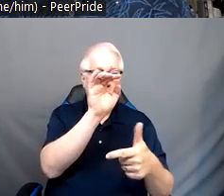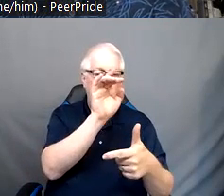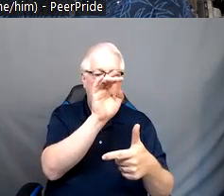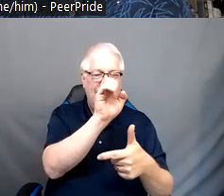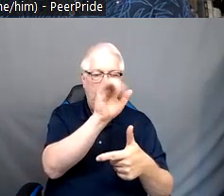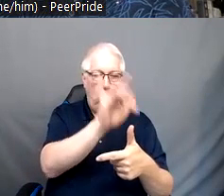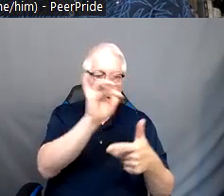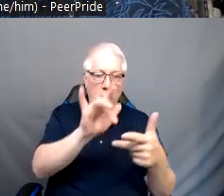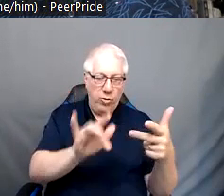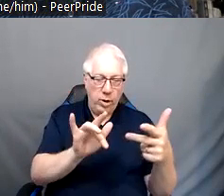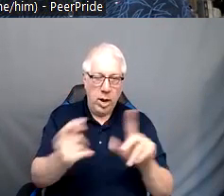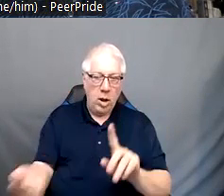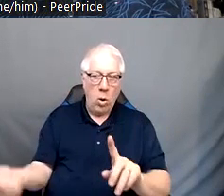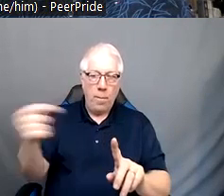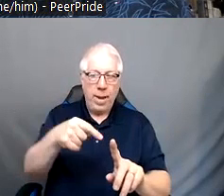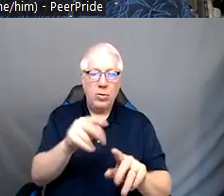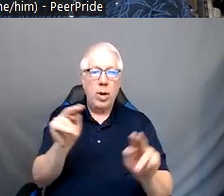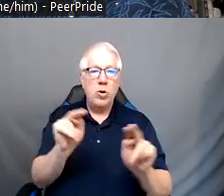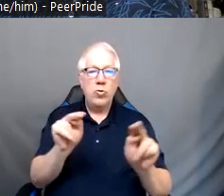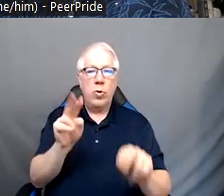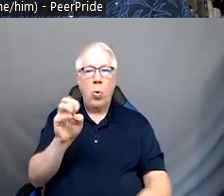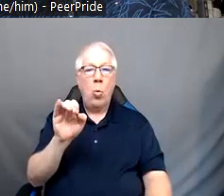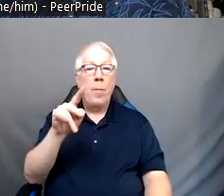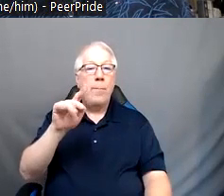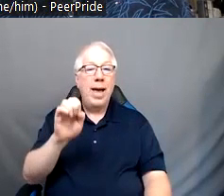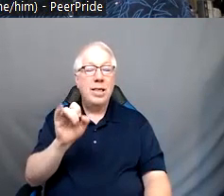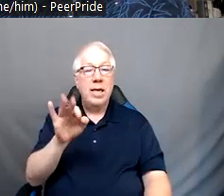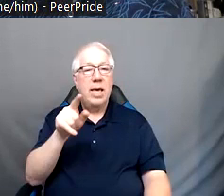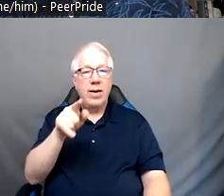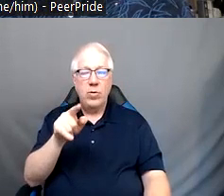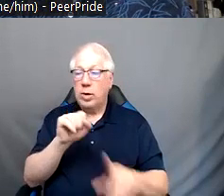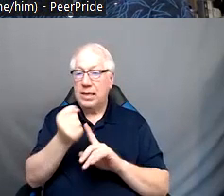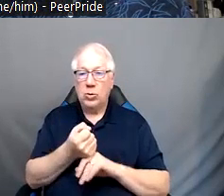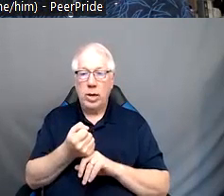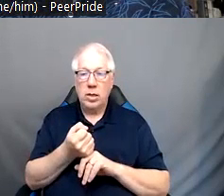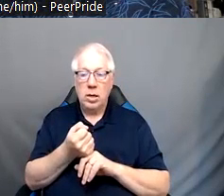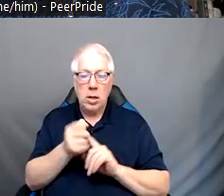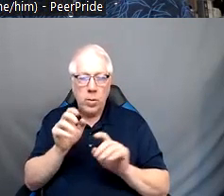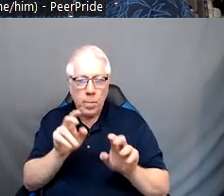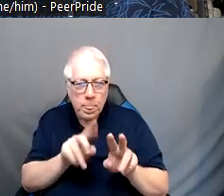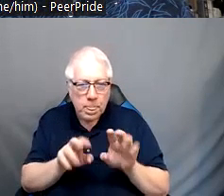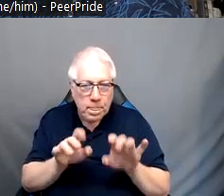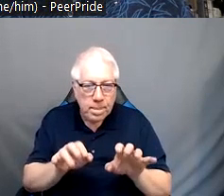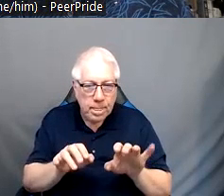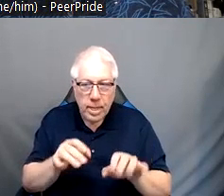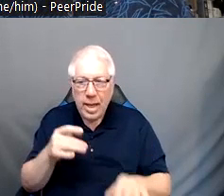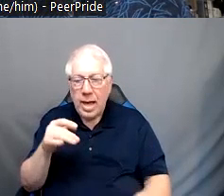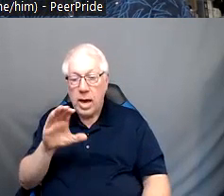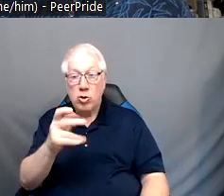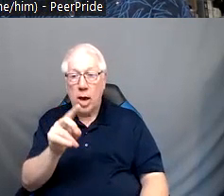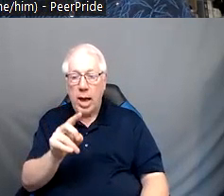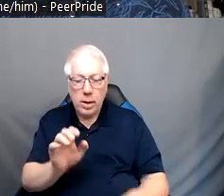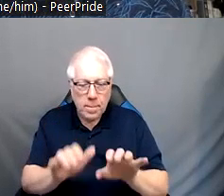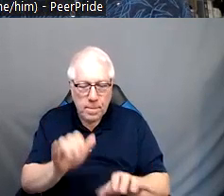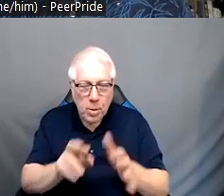completely send you back to a neutral web page, so that if you are in a situation, if there's a child in a situation where